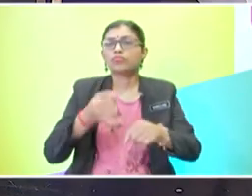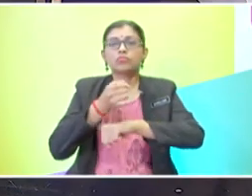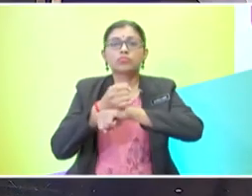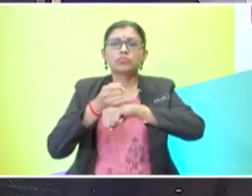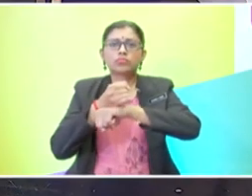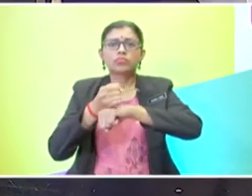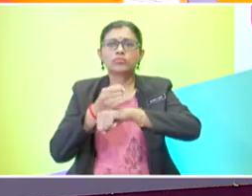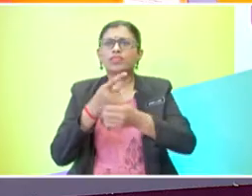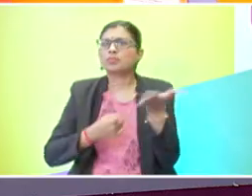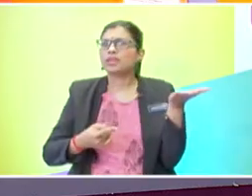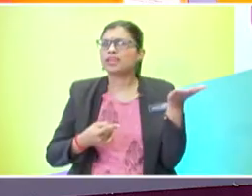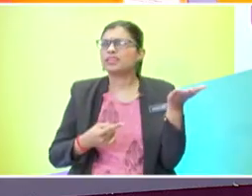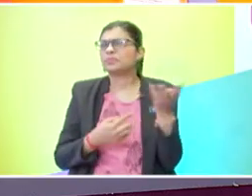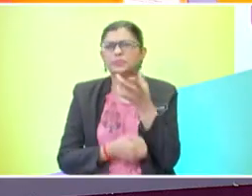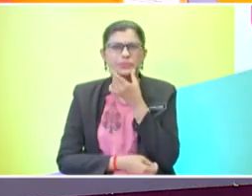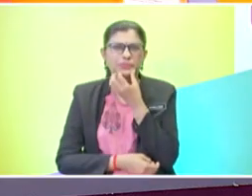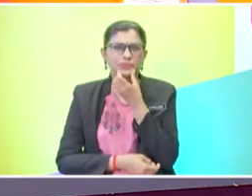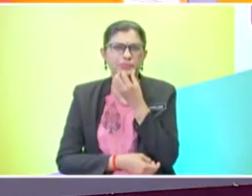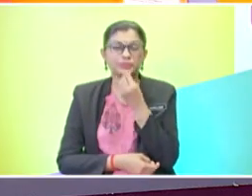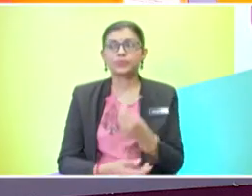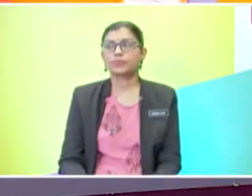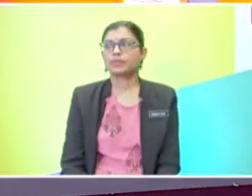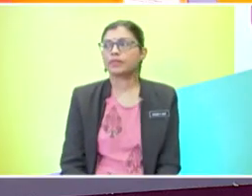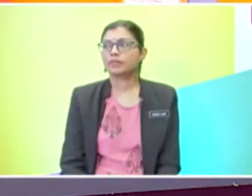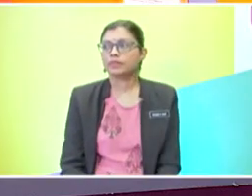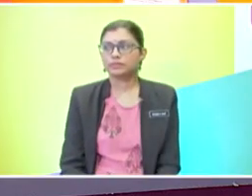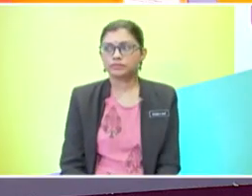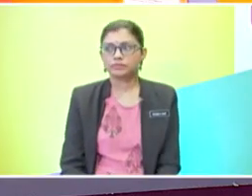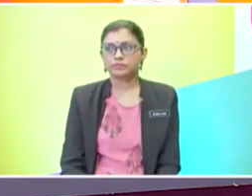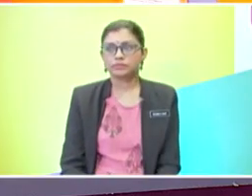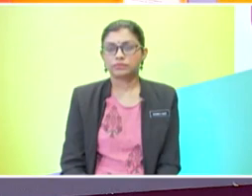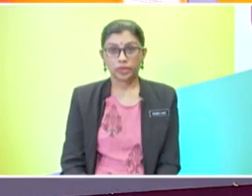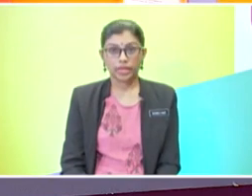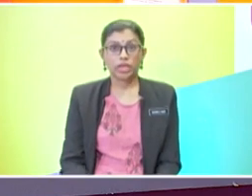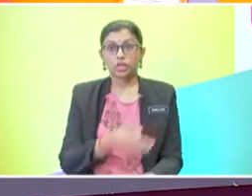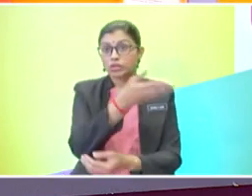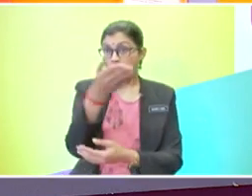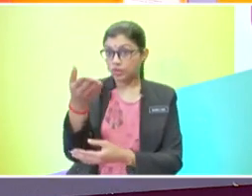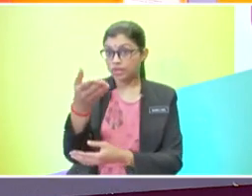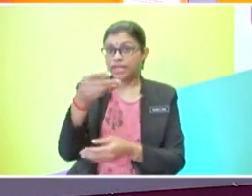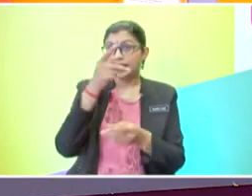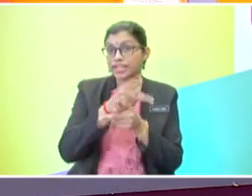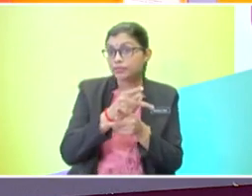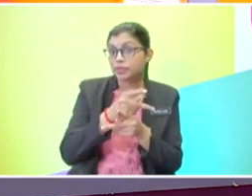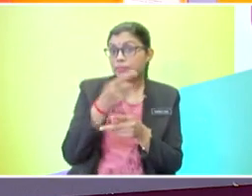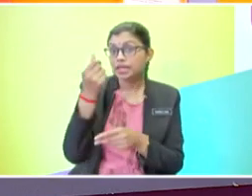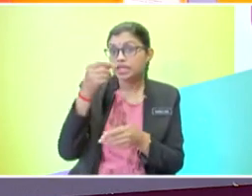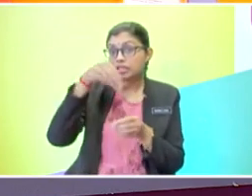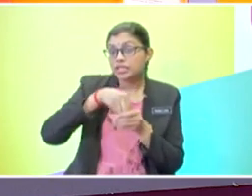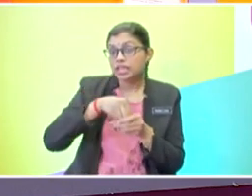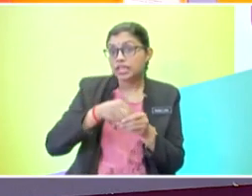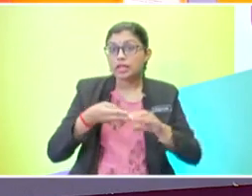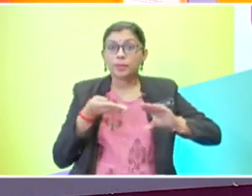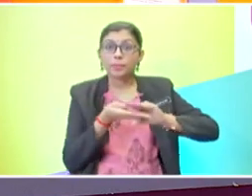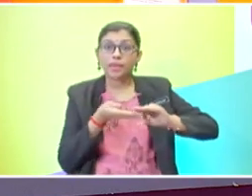you understand? So if let's say we're relating it to a bank, when we save money or we keep money in the bank, we'll receive some sort